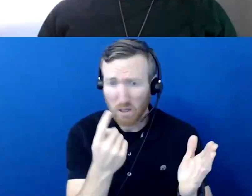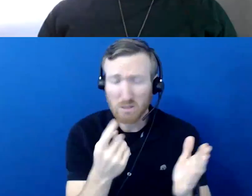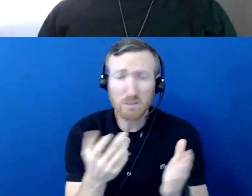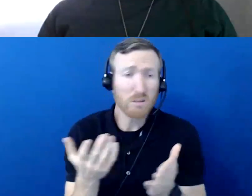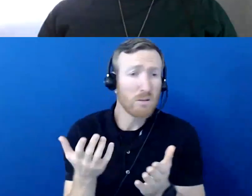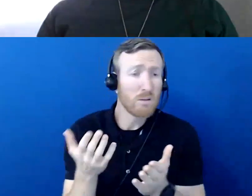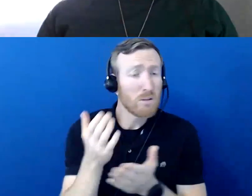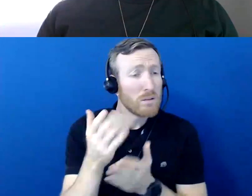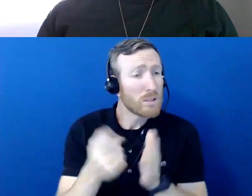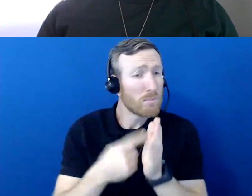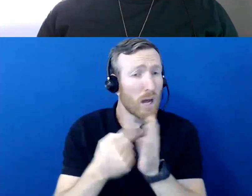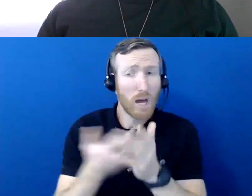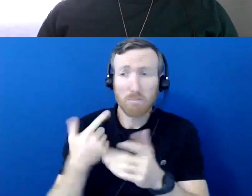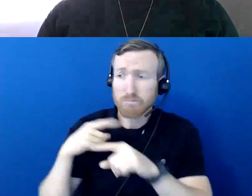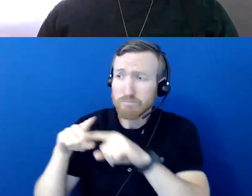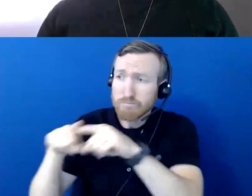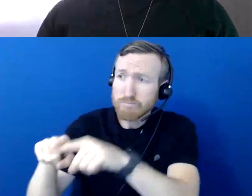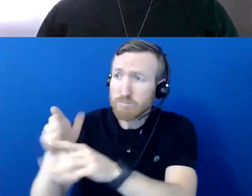psychological